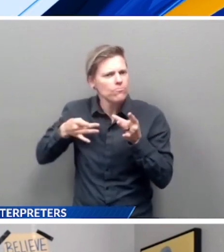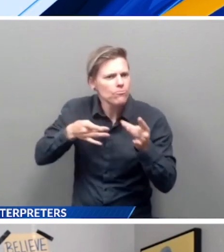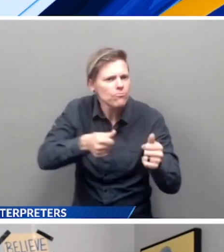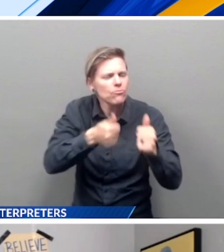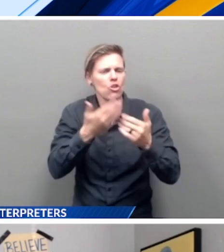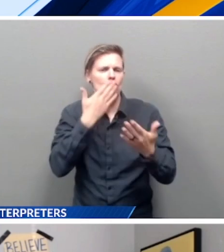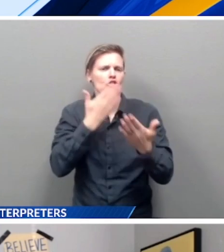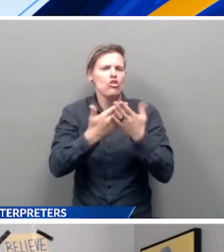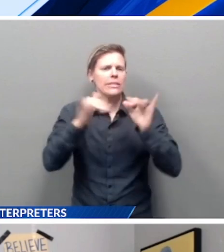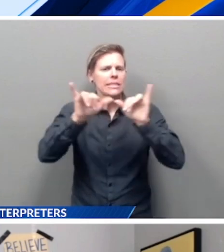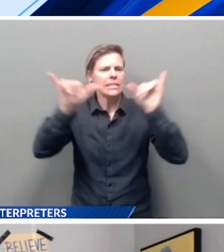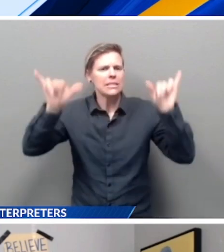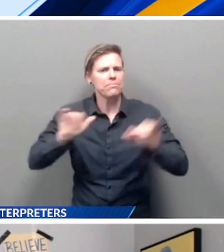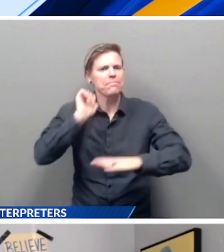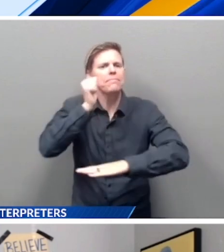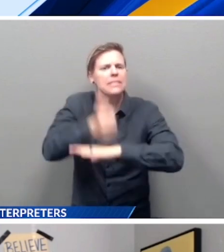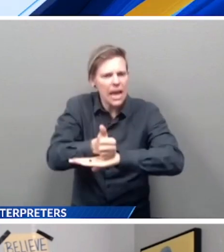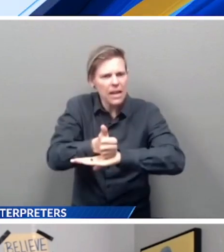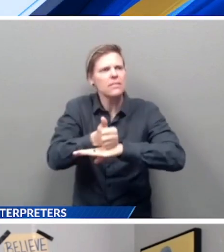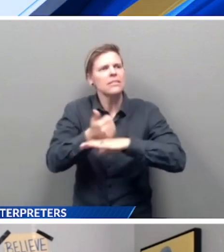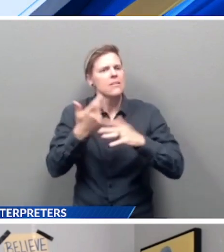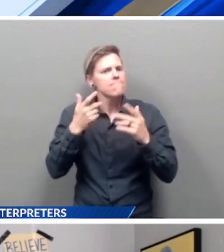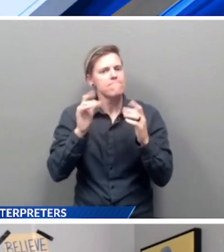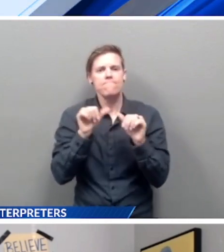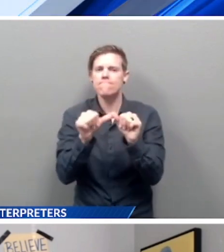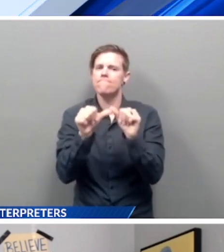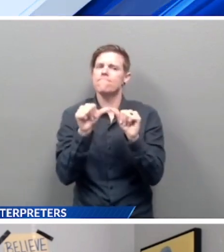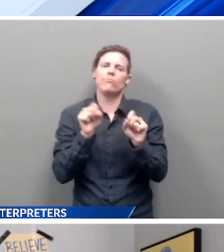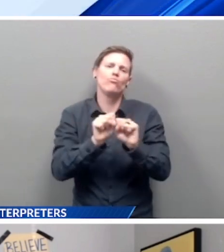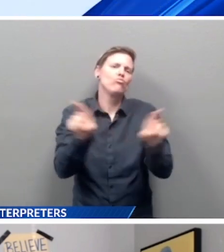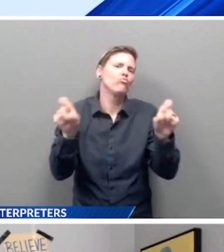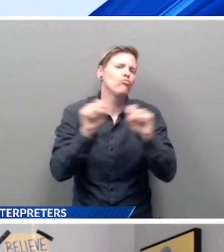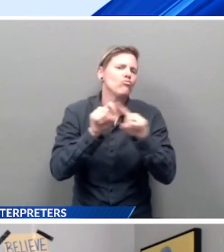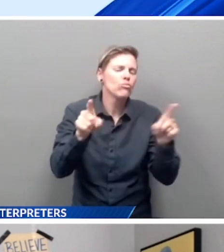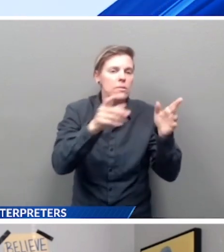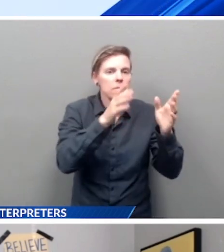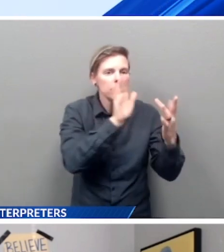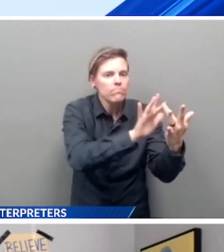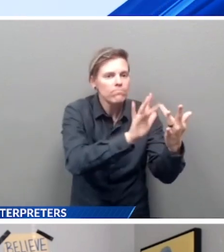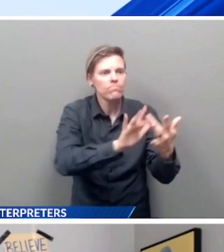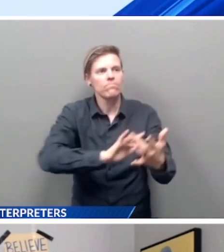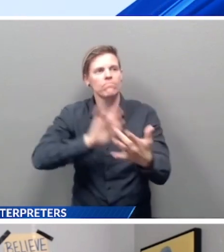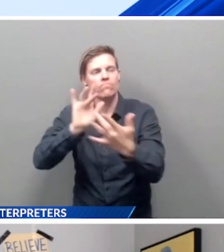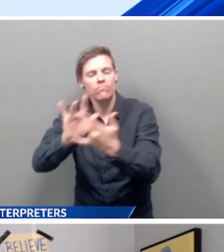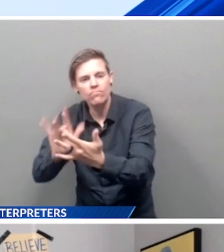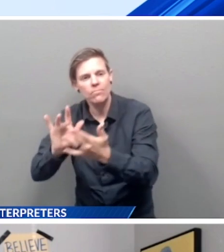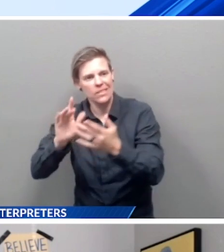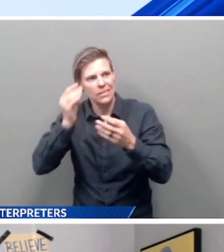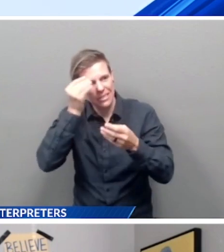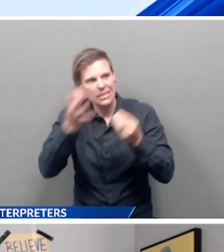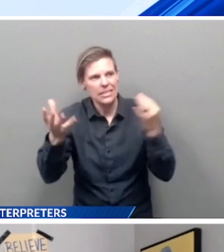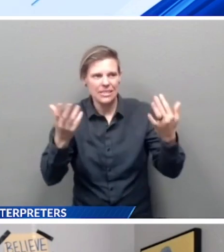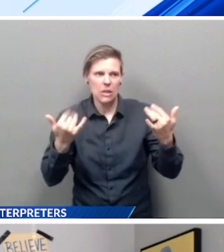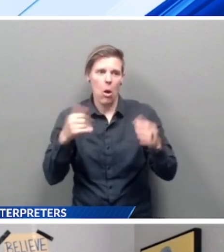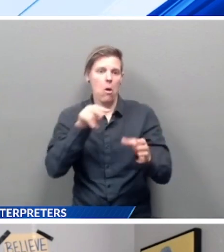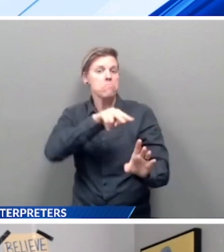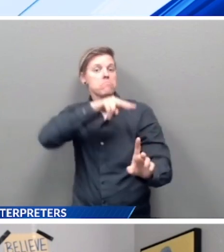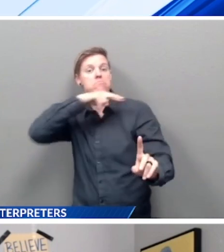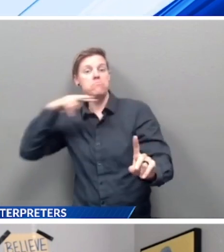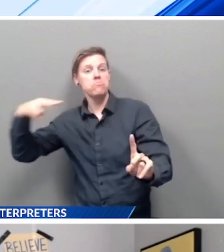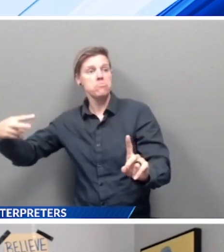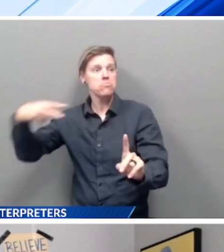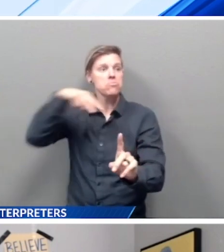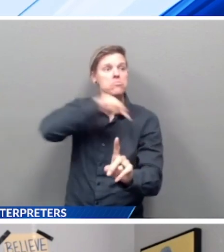out information in various ways, and really taking a fresh look at the entire model. And, you